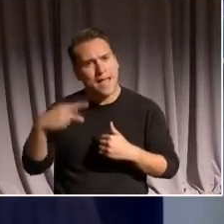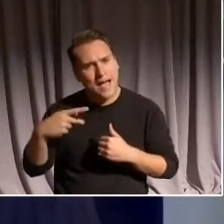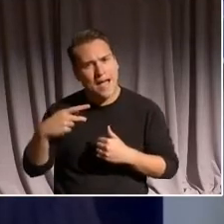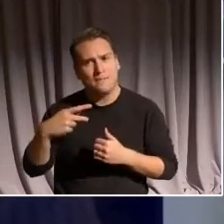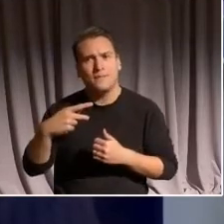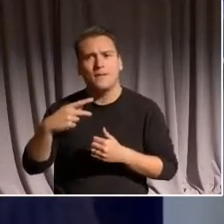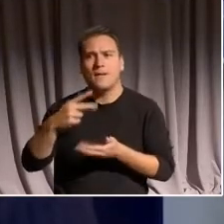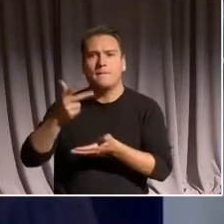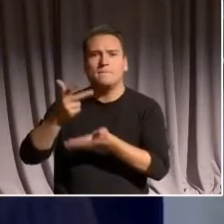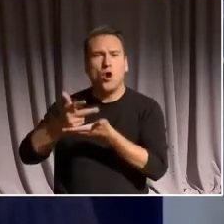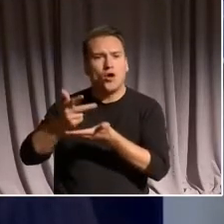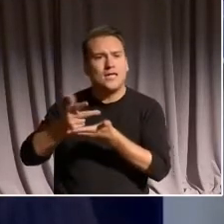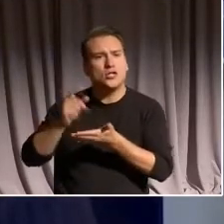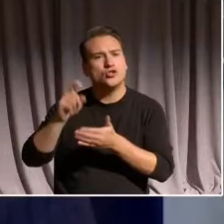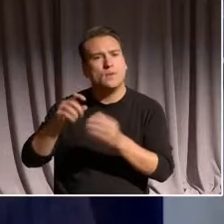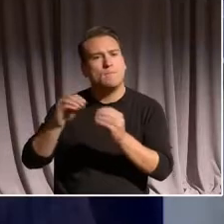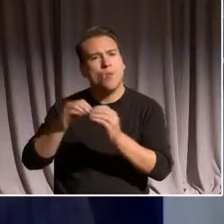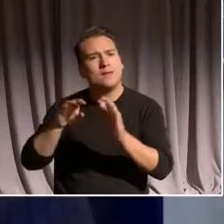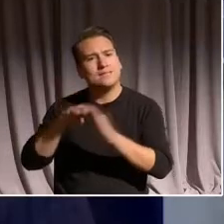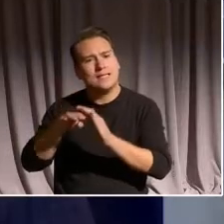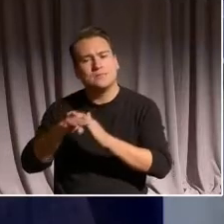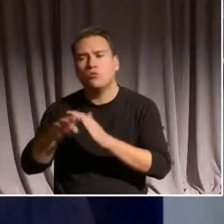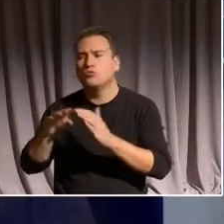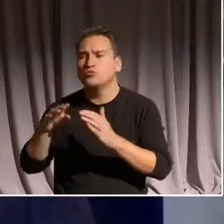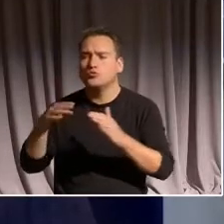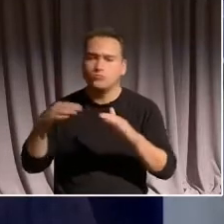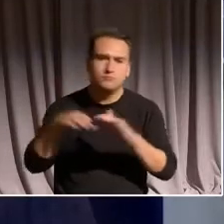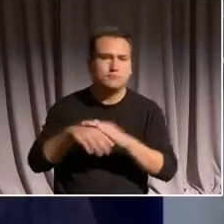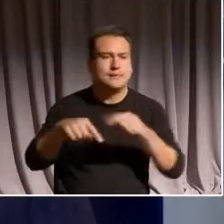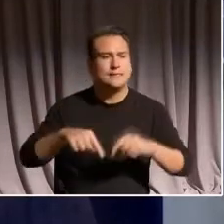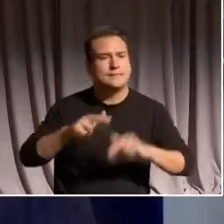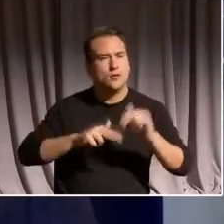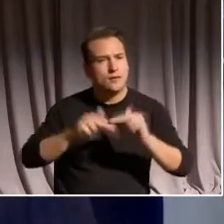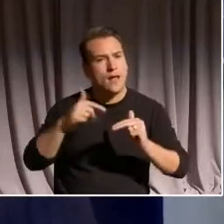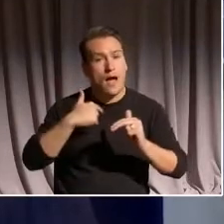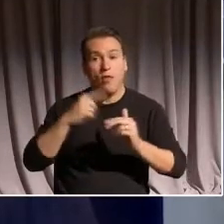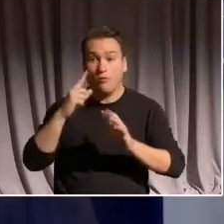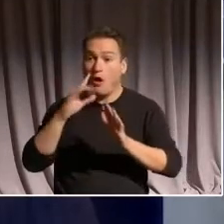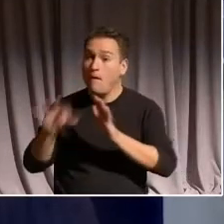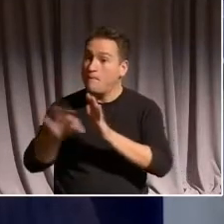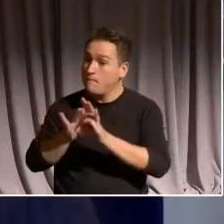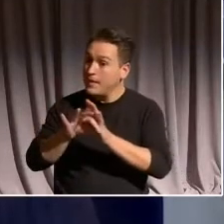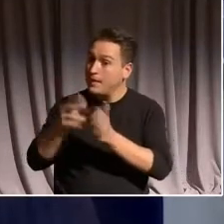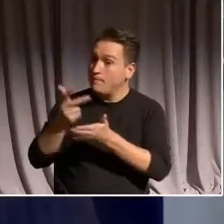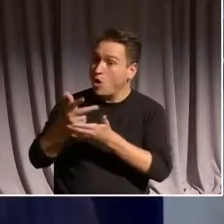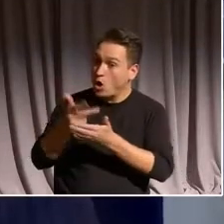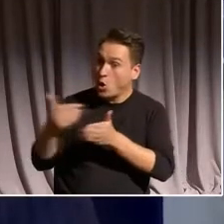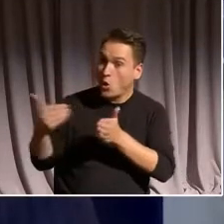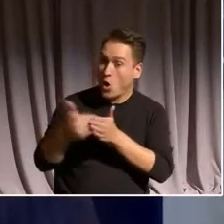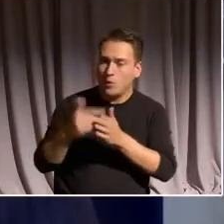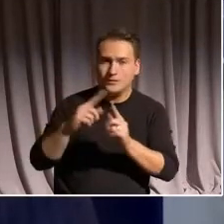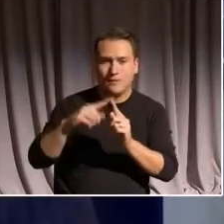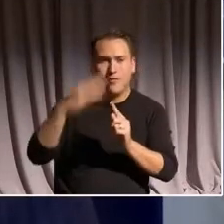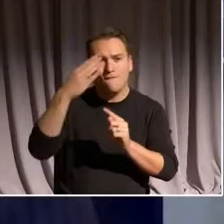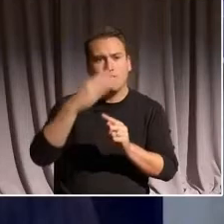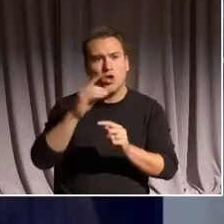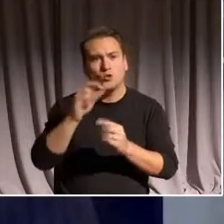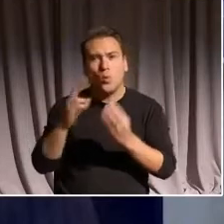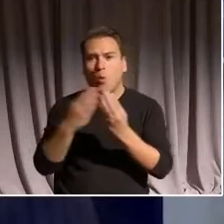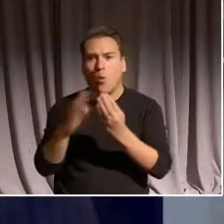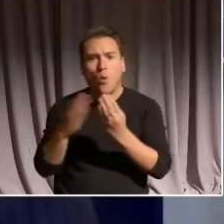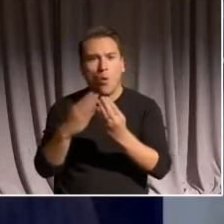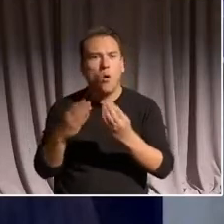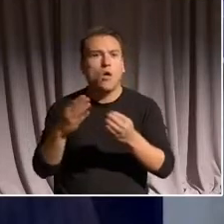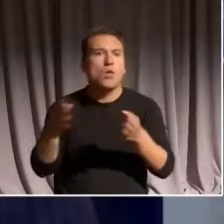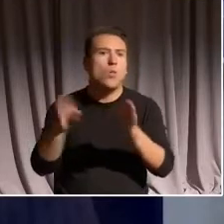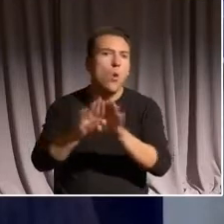was easier to get into this building. I thought I picked one that was pretty close, but then the front door was closed, and I